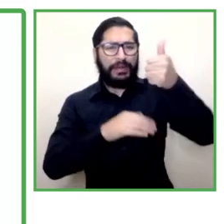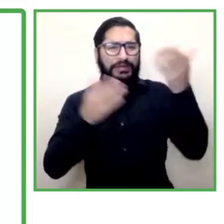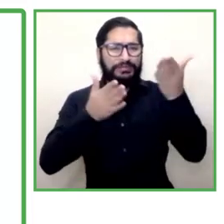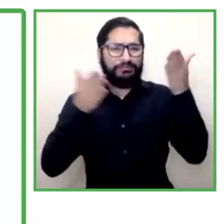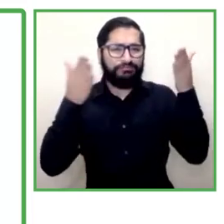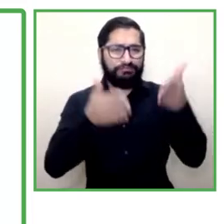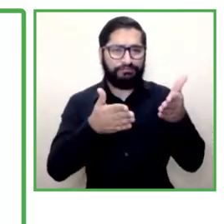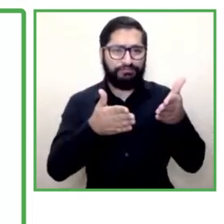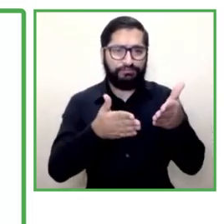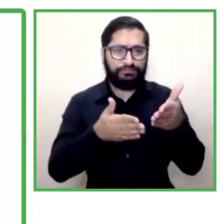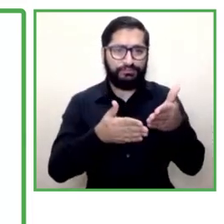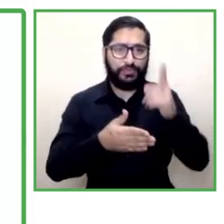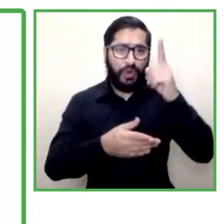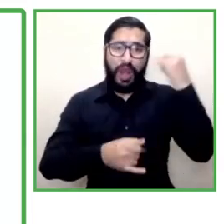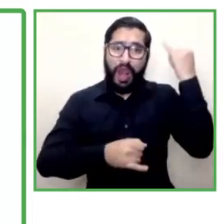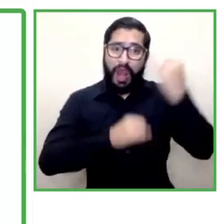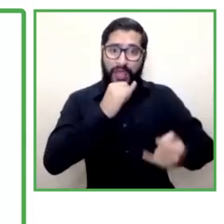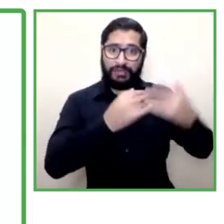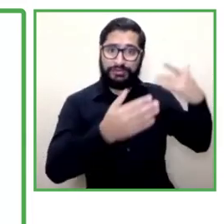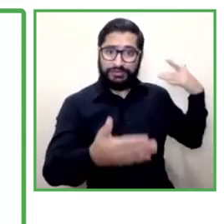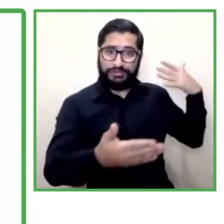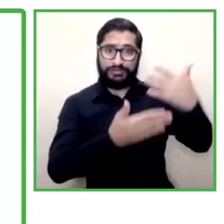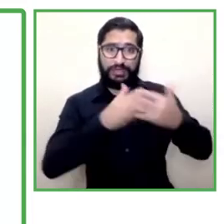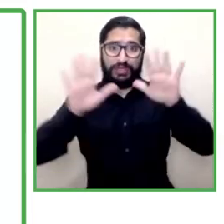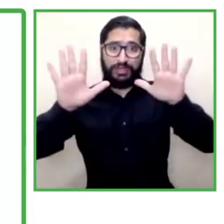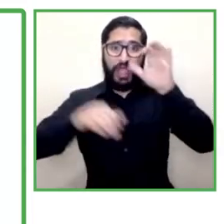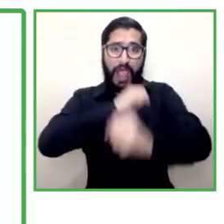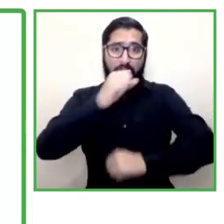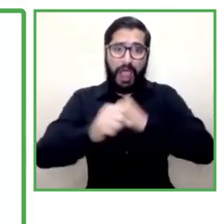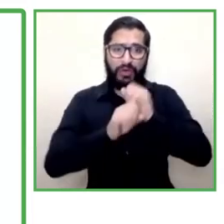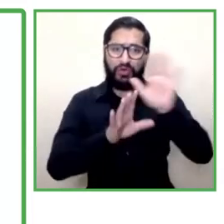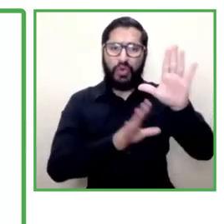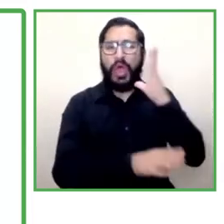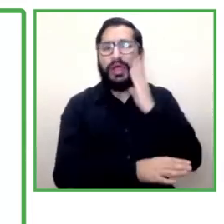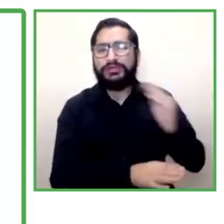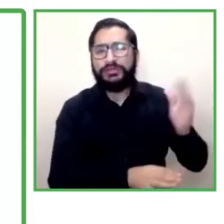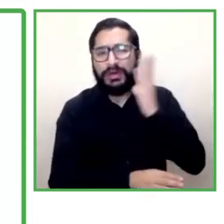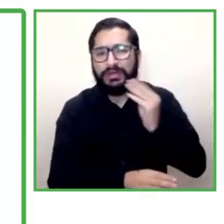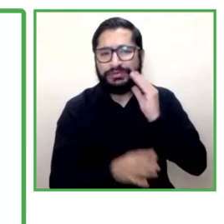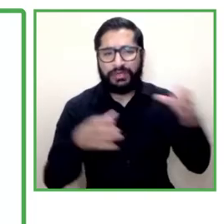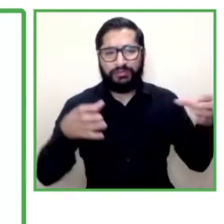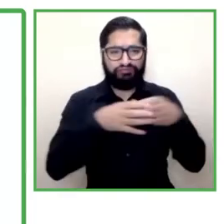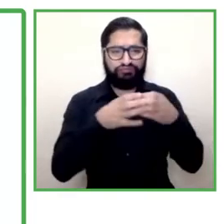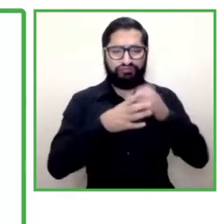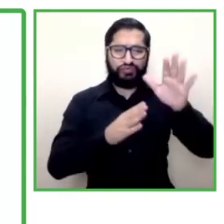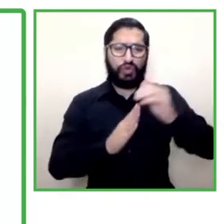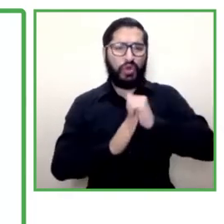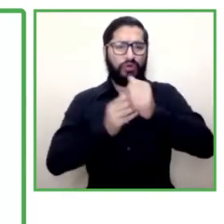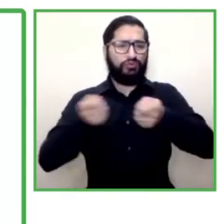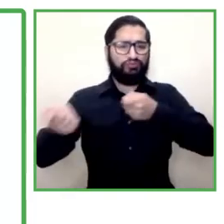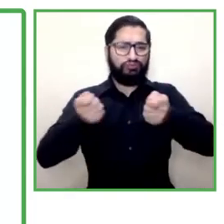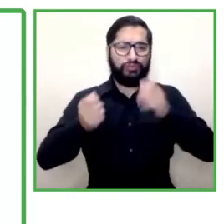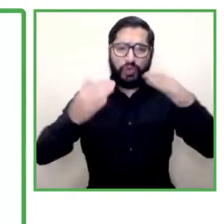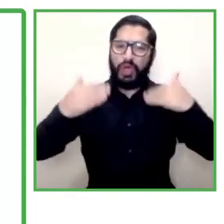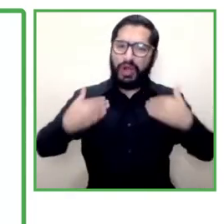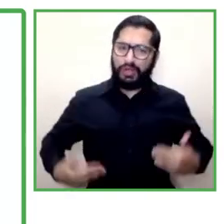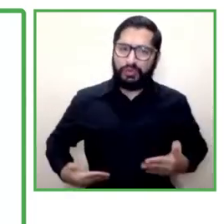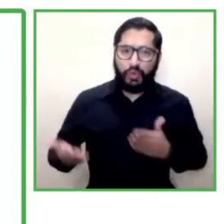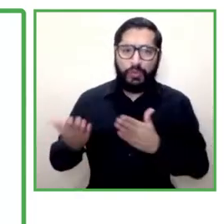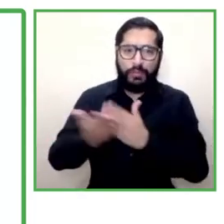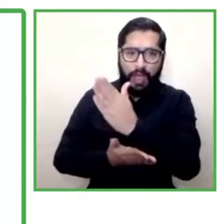with disabilities in this country, and he has developed experience in the management of groups in areas such as